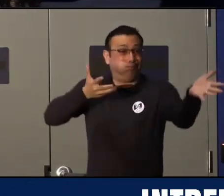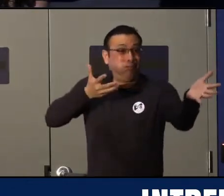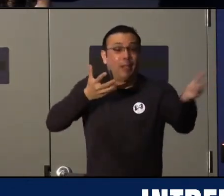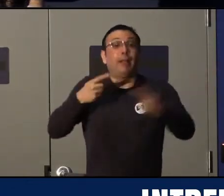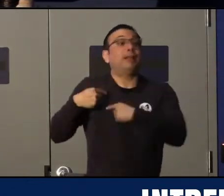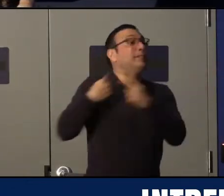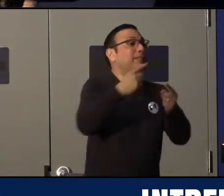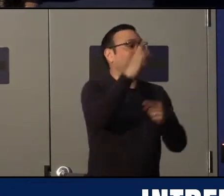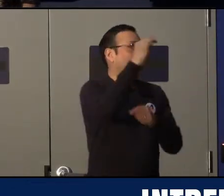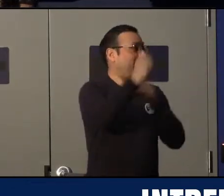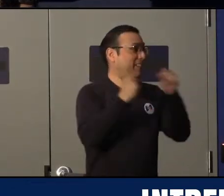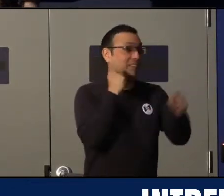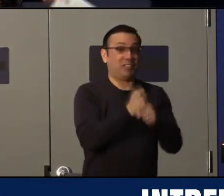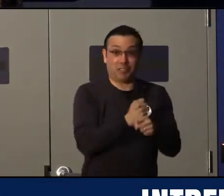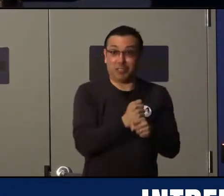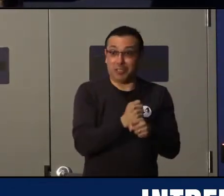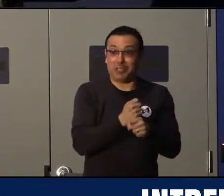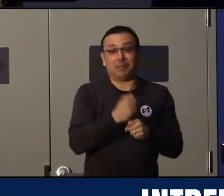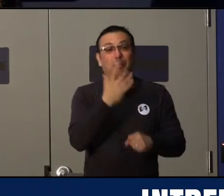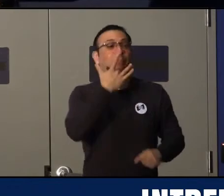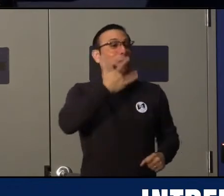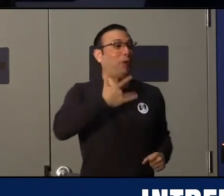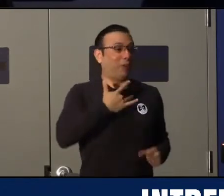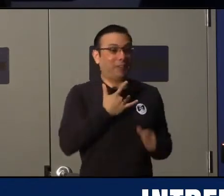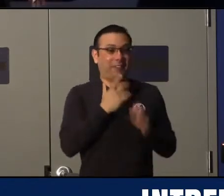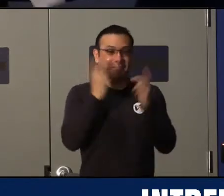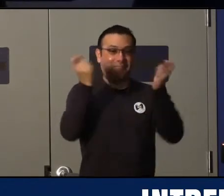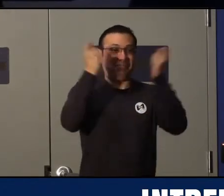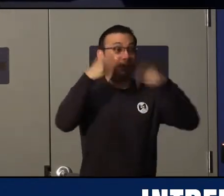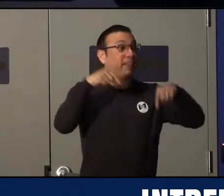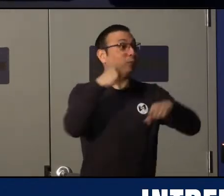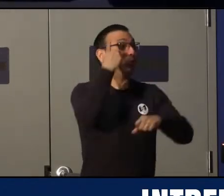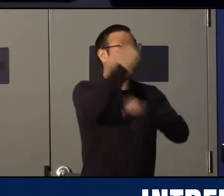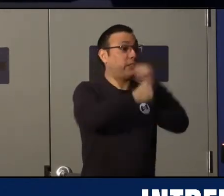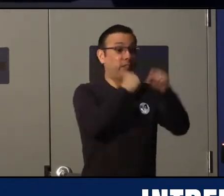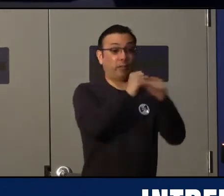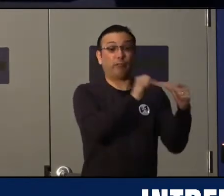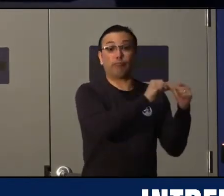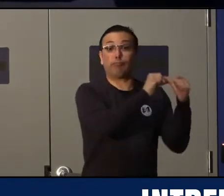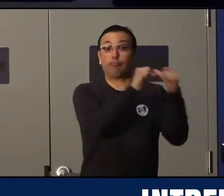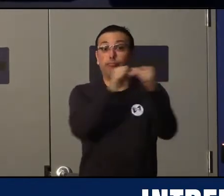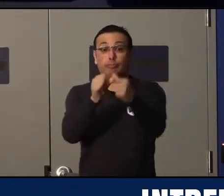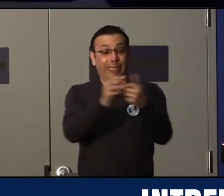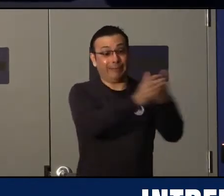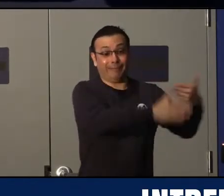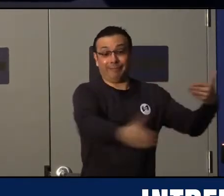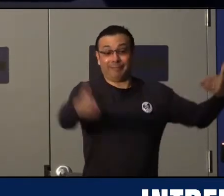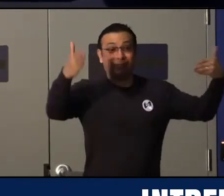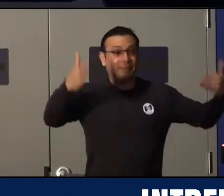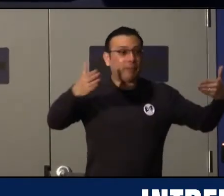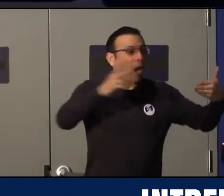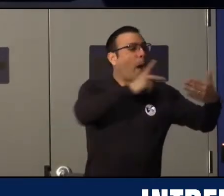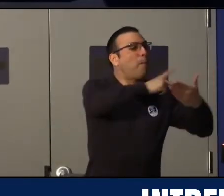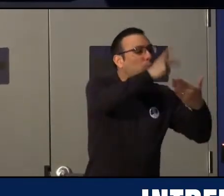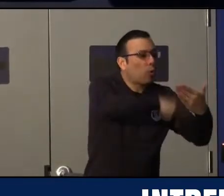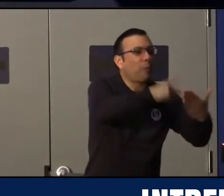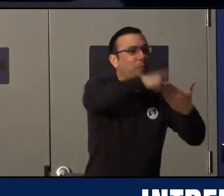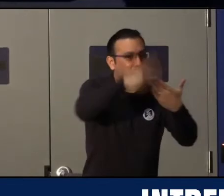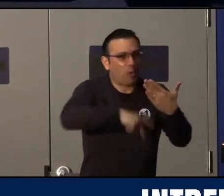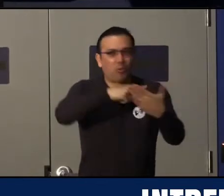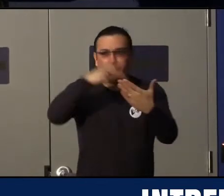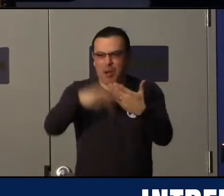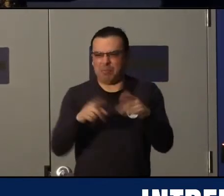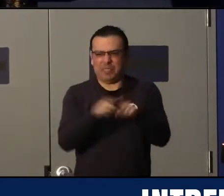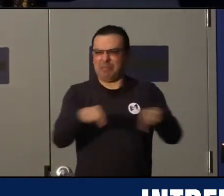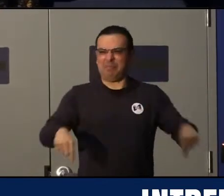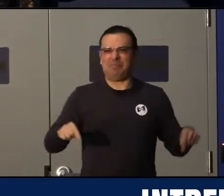about it? Absolutely. So all year long, we're going to be doing all kinds of fun programming, just like this one. We've also got coming up